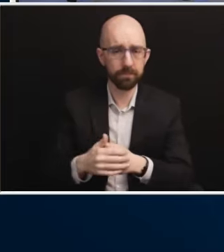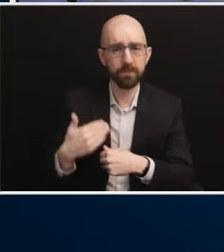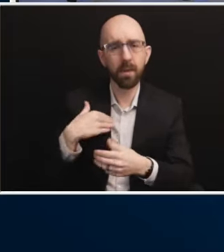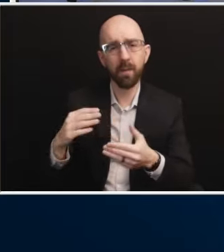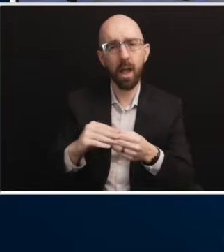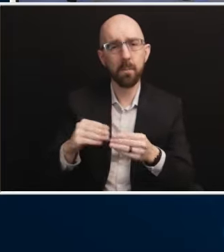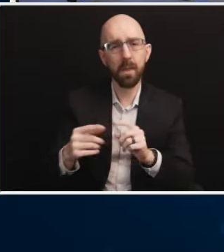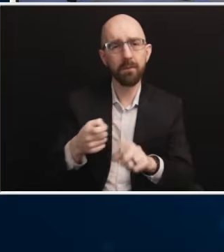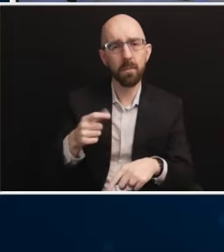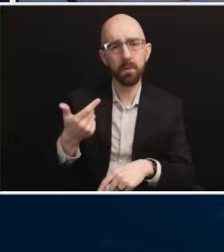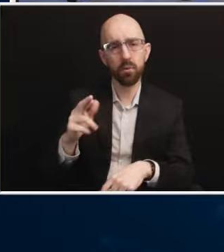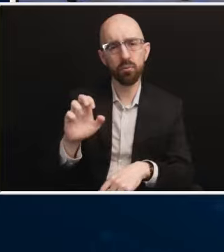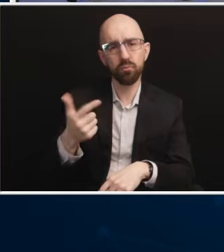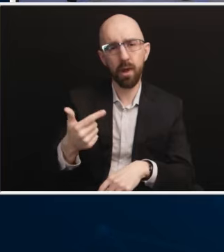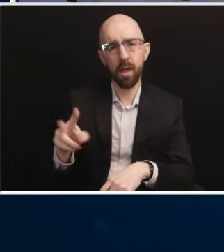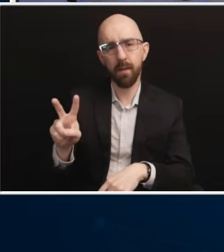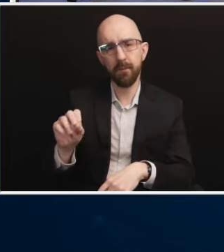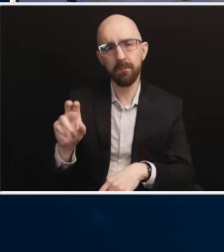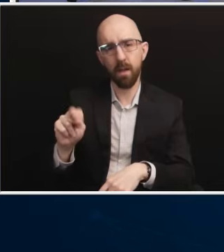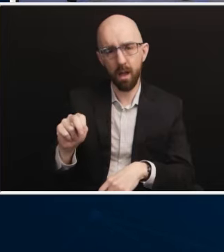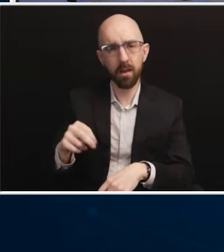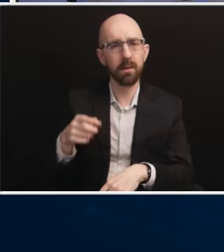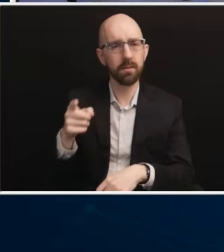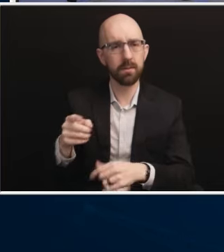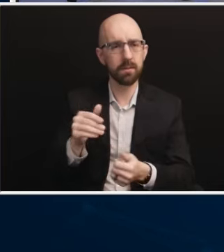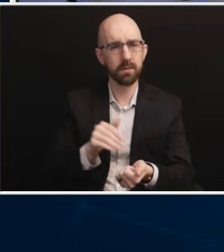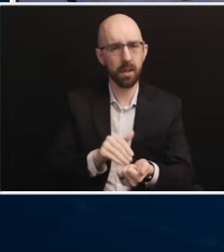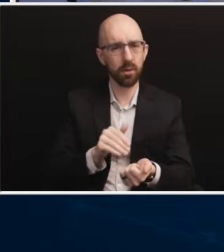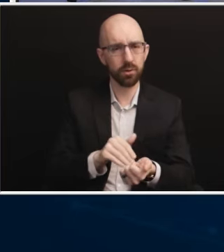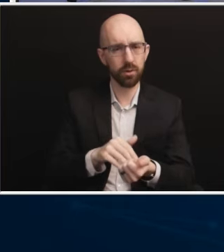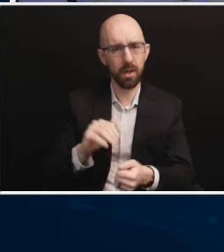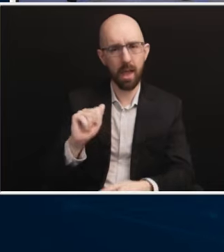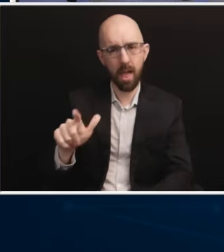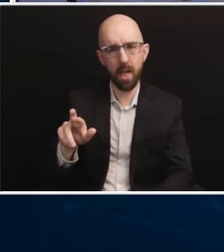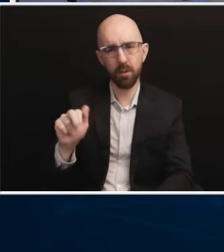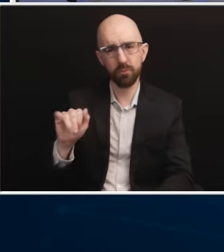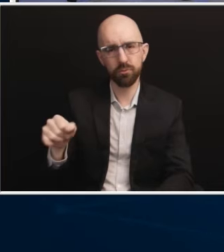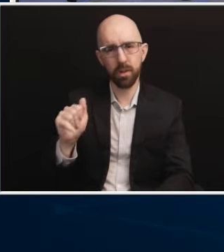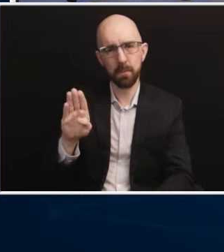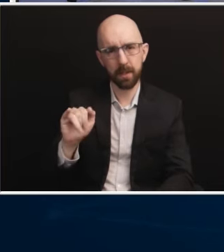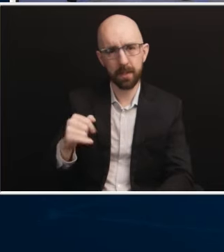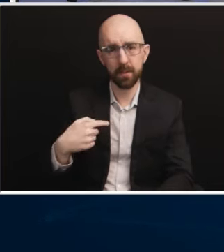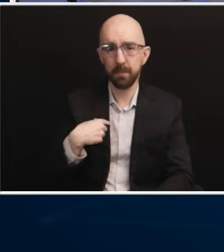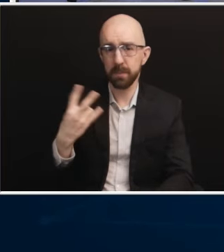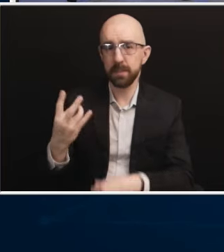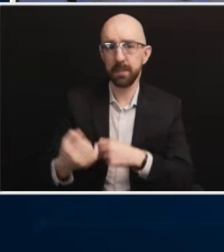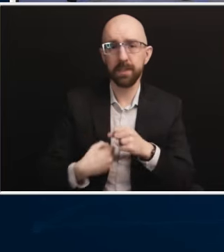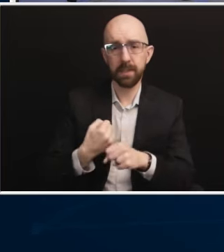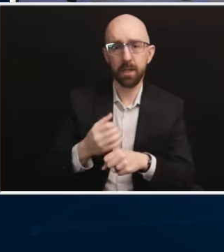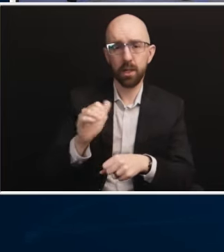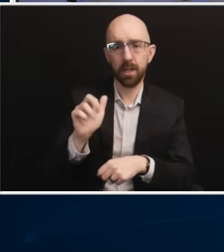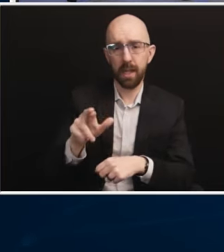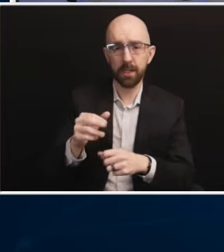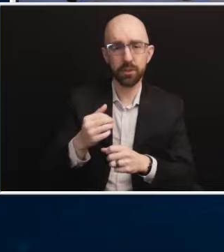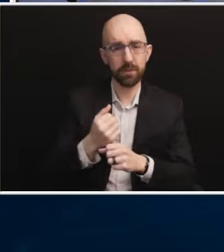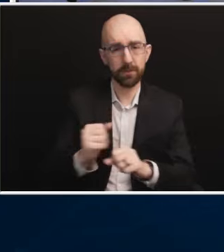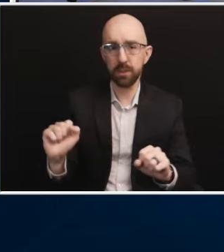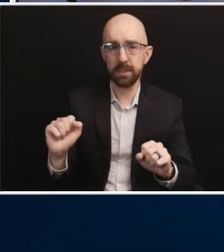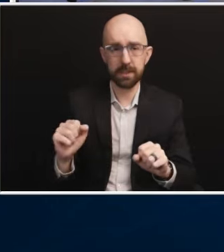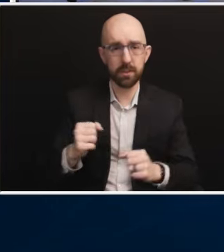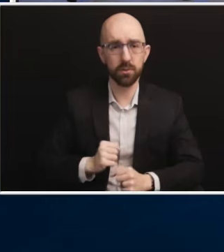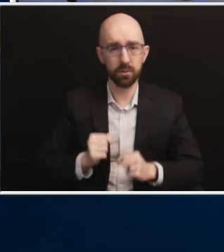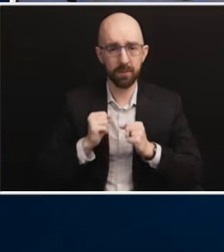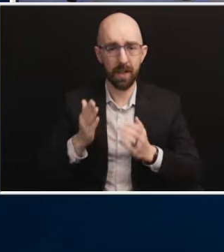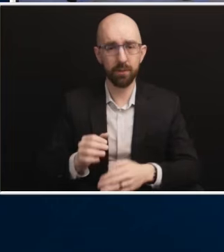Vaughn. This is for Dr. Al-Rajabi. Greg Vaughn shared, I'm a 7-year cancer-free survivor of stage 4